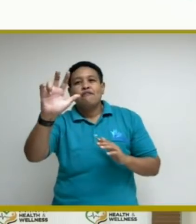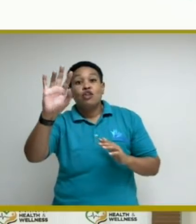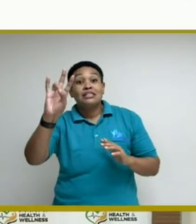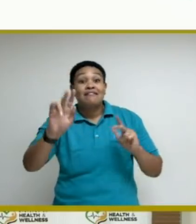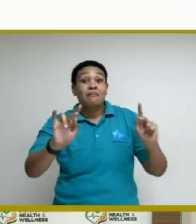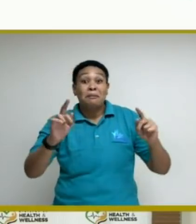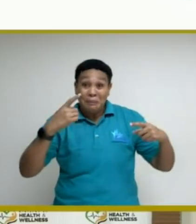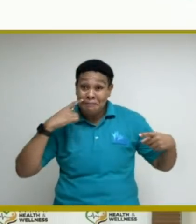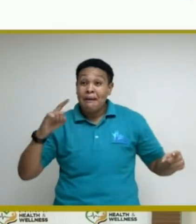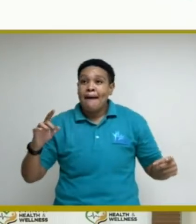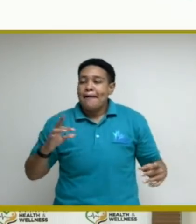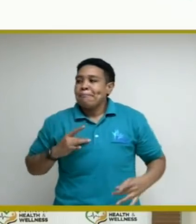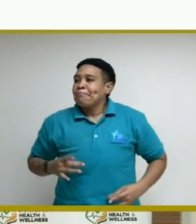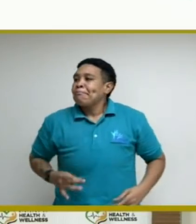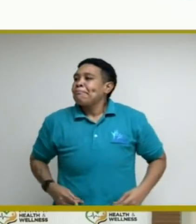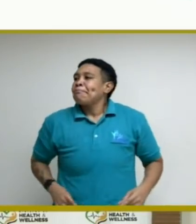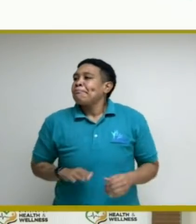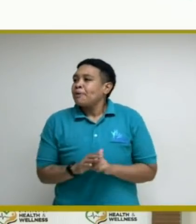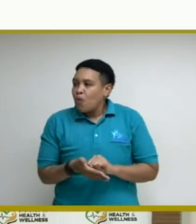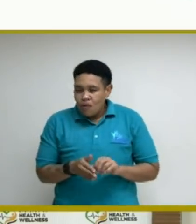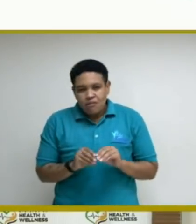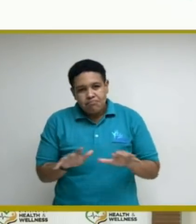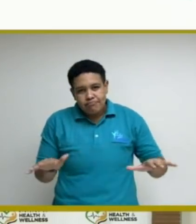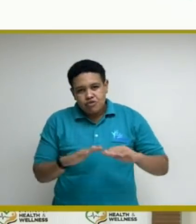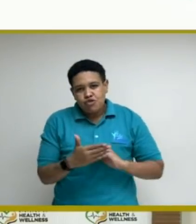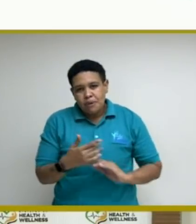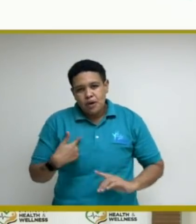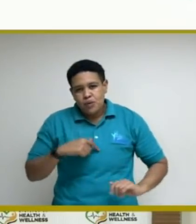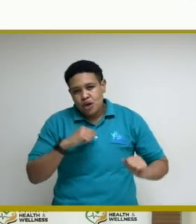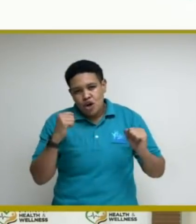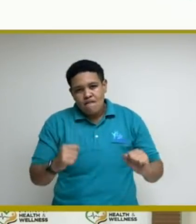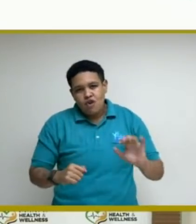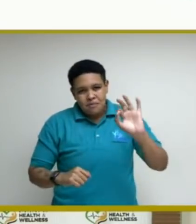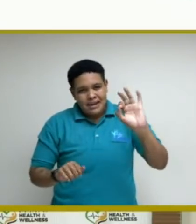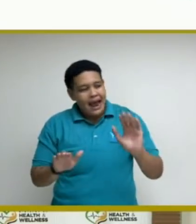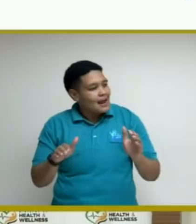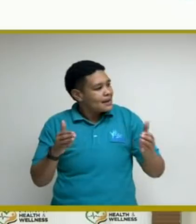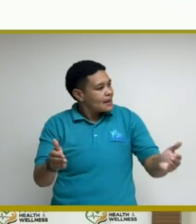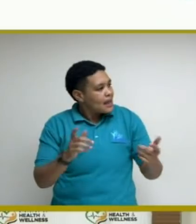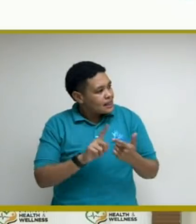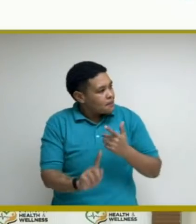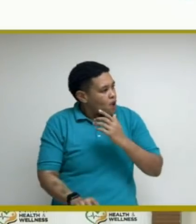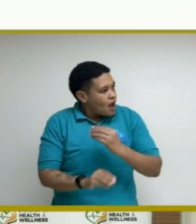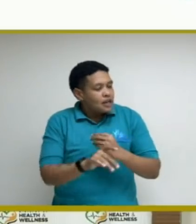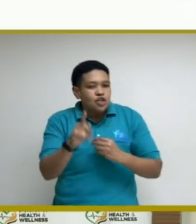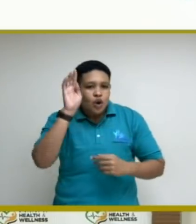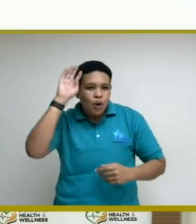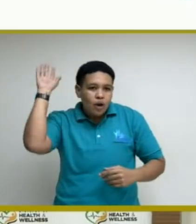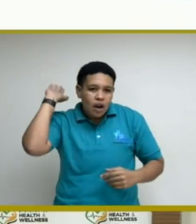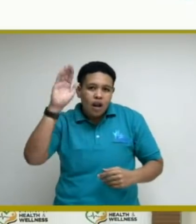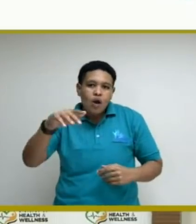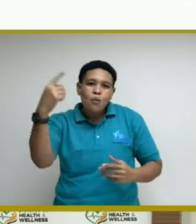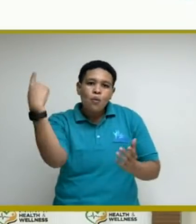83,737 overall confirmed cases. We confirmed 9 deaths, and that would bring us to